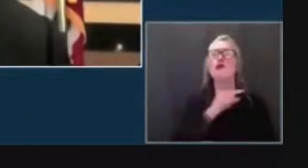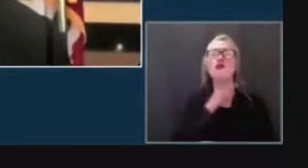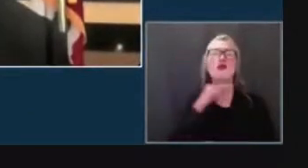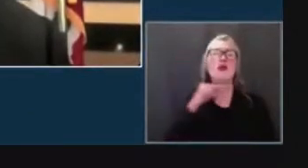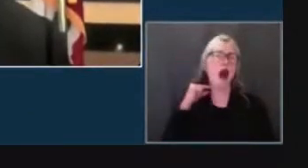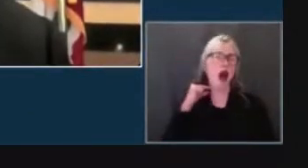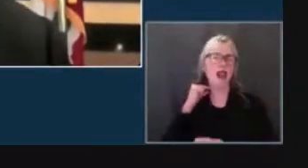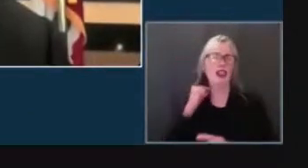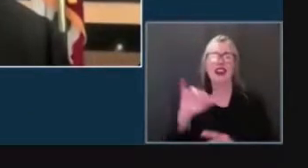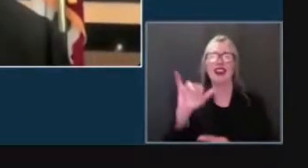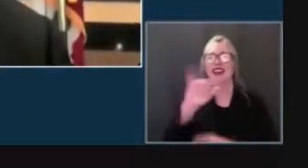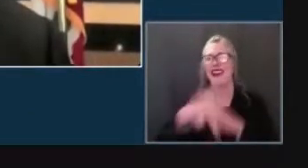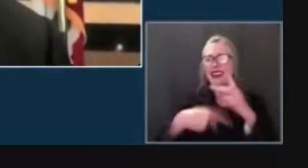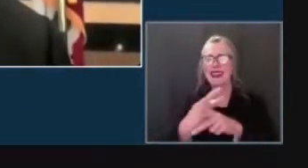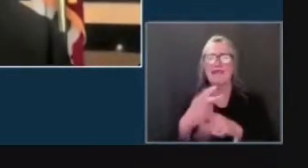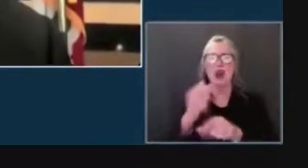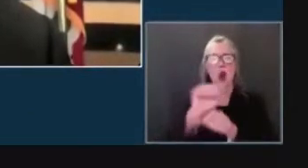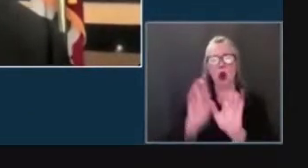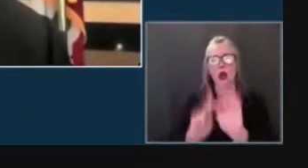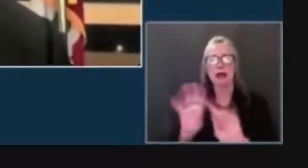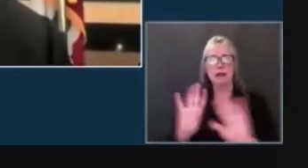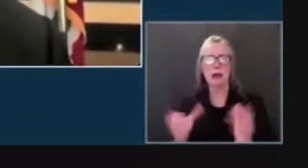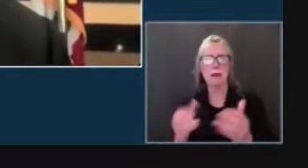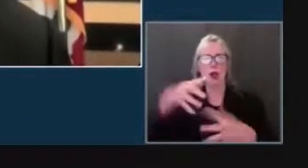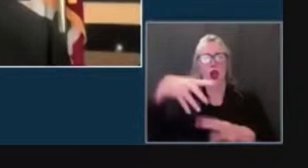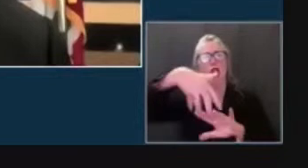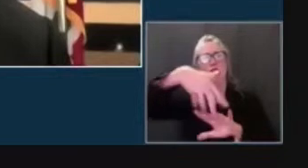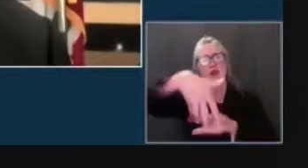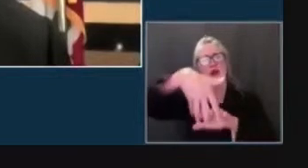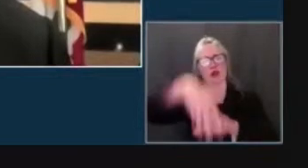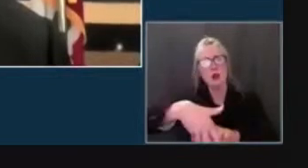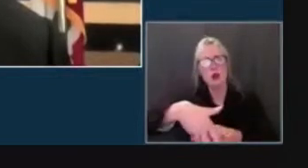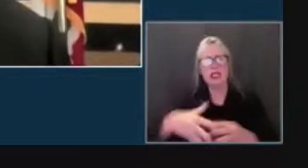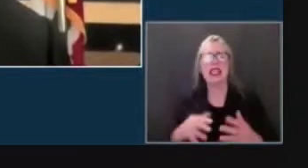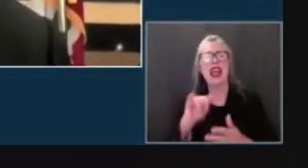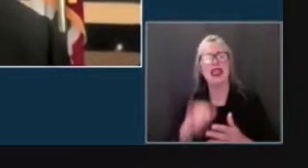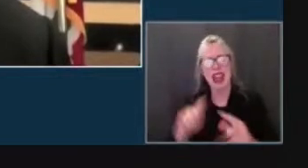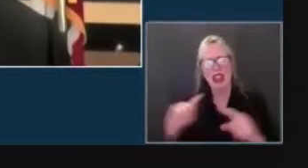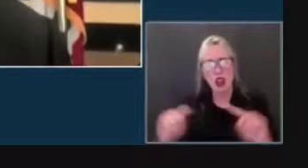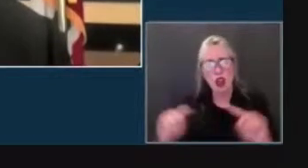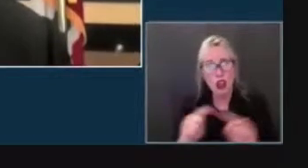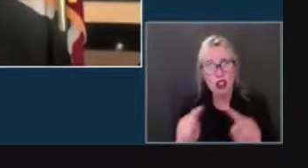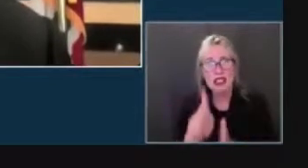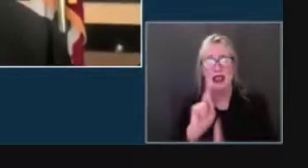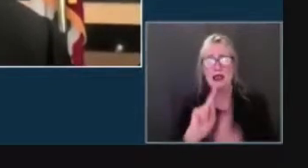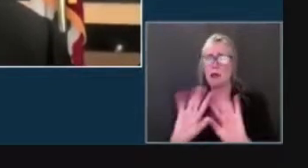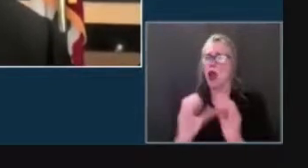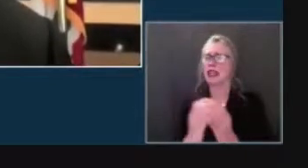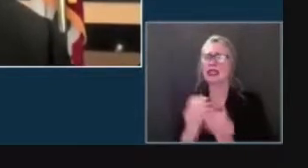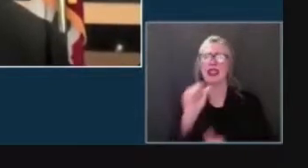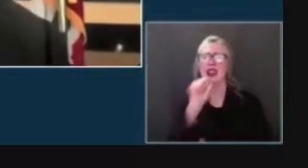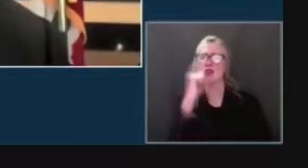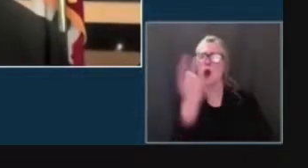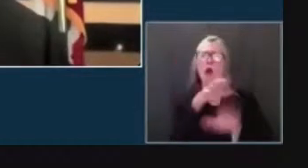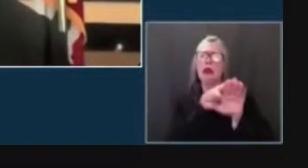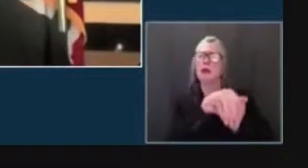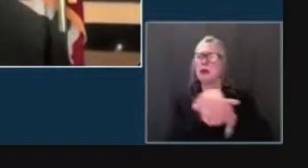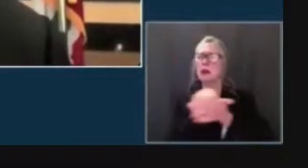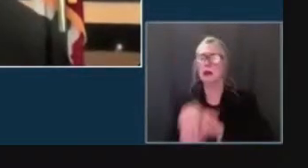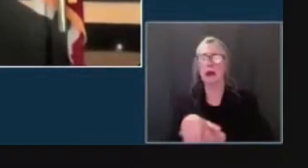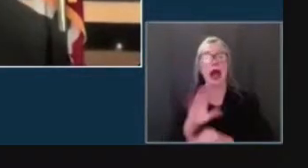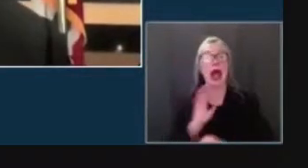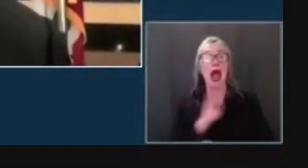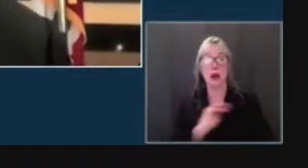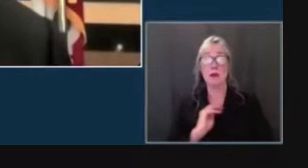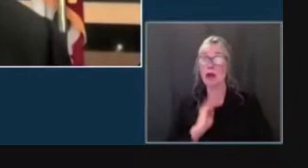mouthpiece for unrealistic policy goals that hurt the working class and hurt the poor. Our members are educated on these issues, and